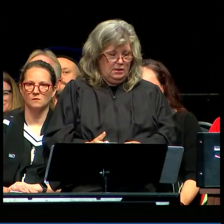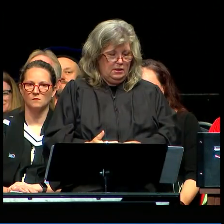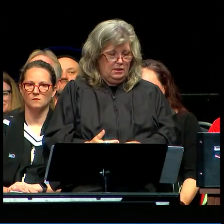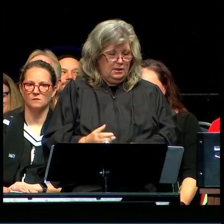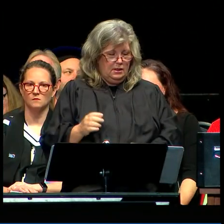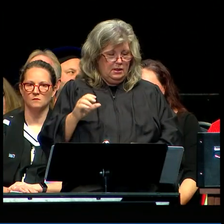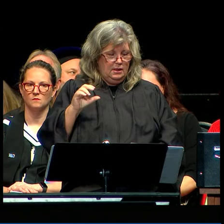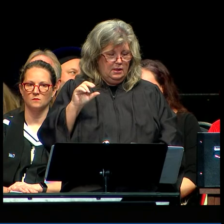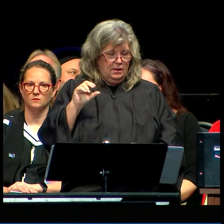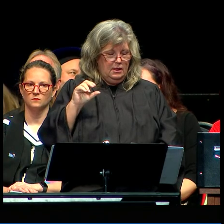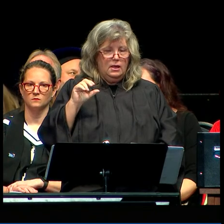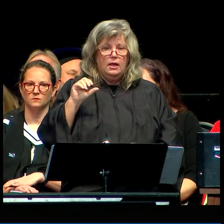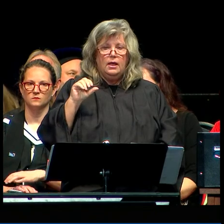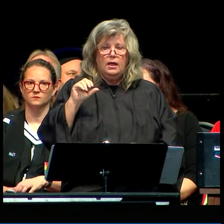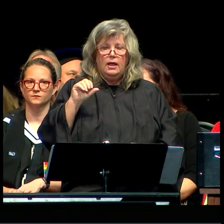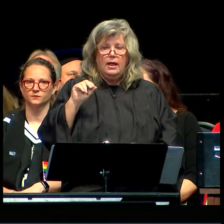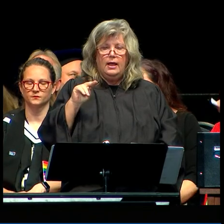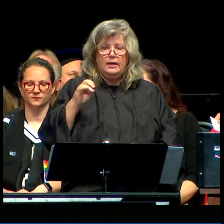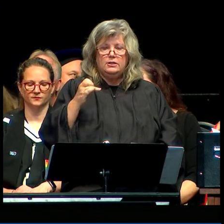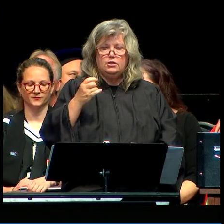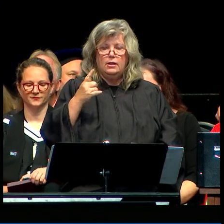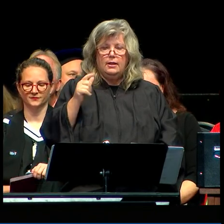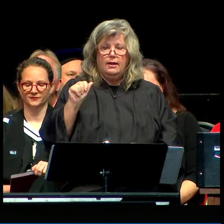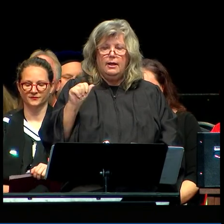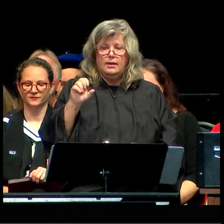Angela Jasper Senares.